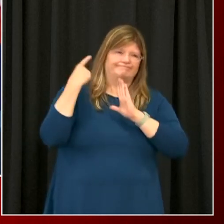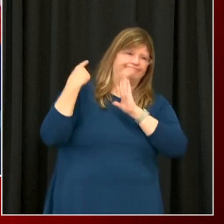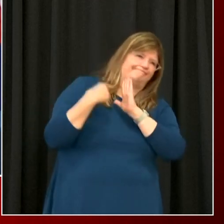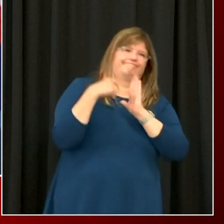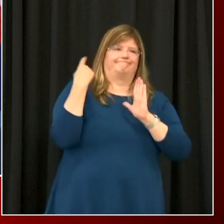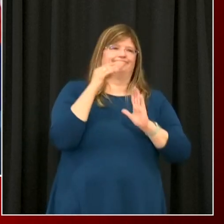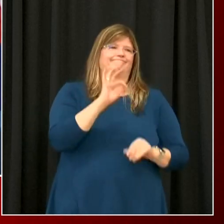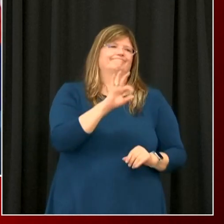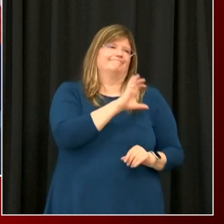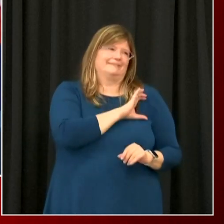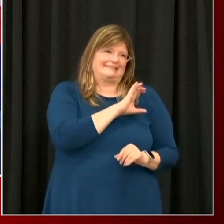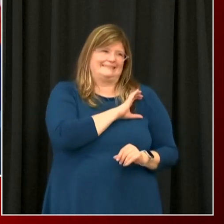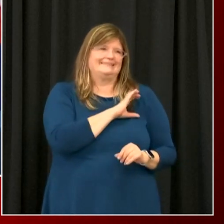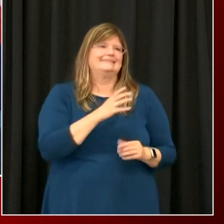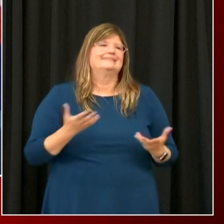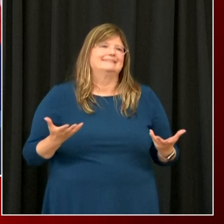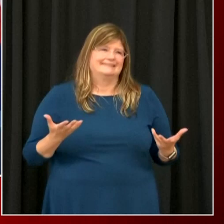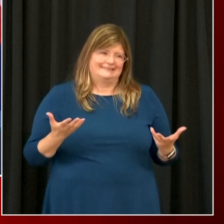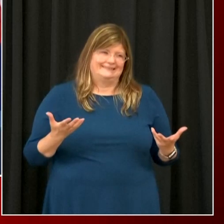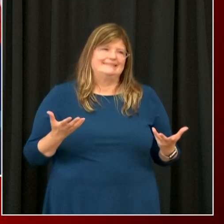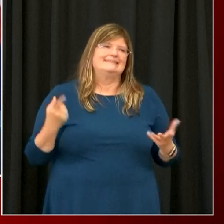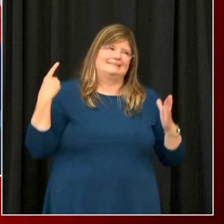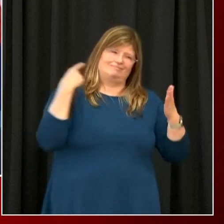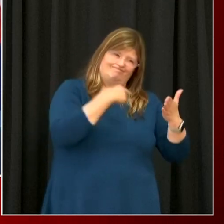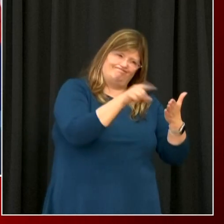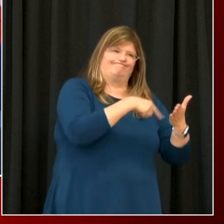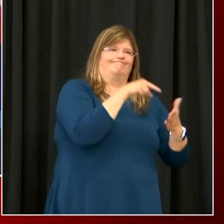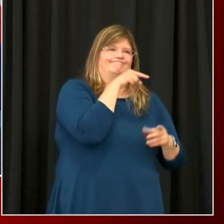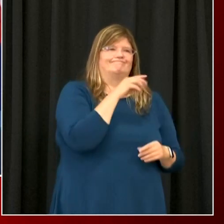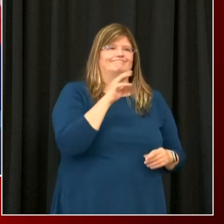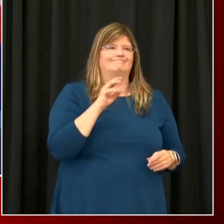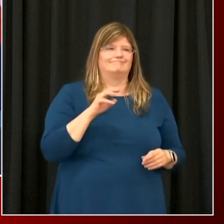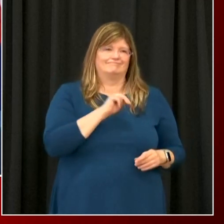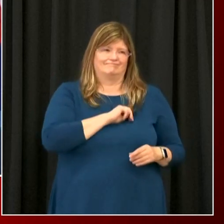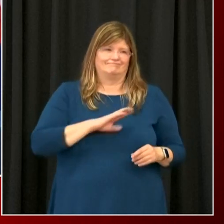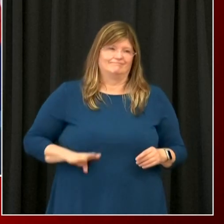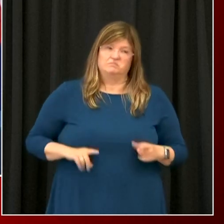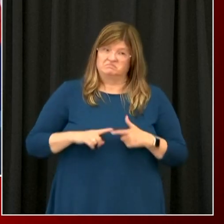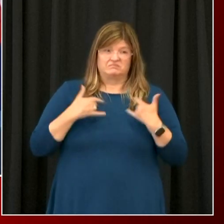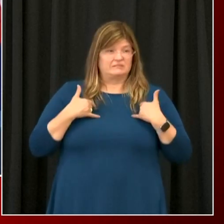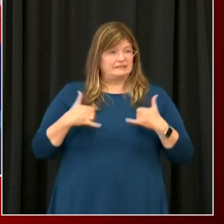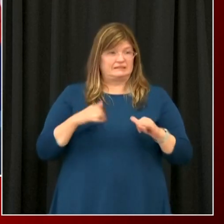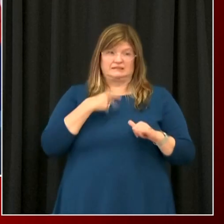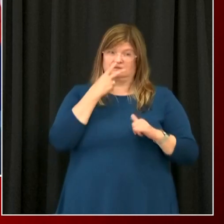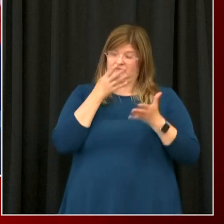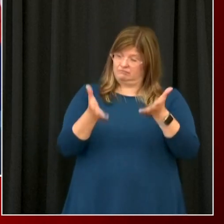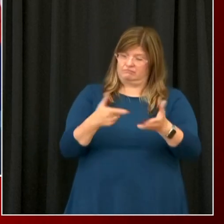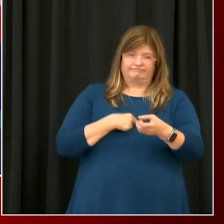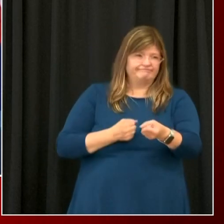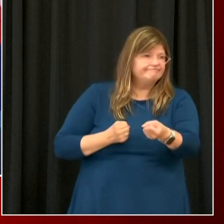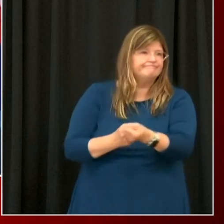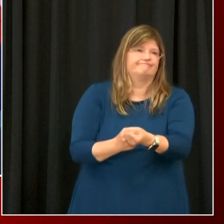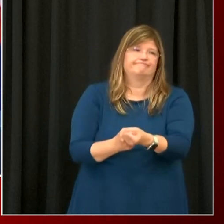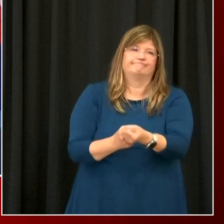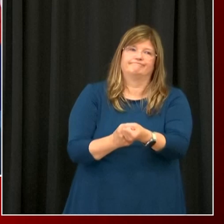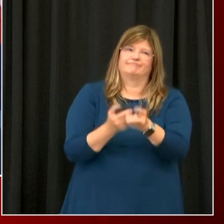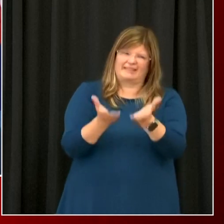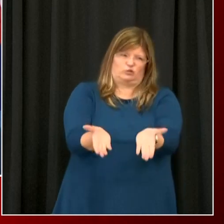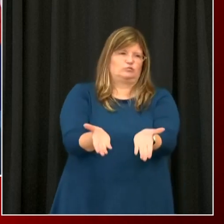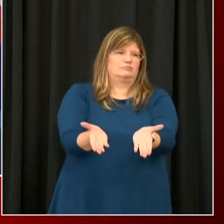They're critical of me, but that doesn't mean that I don't see them and support the things that will make our community